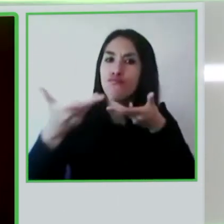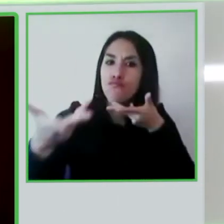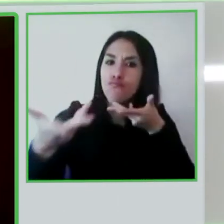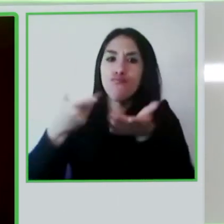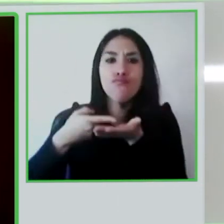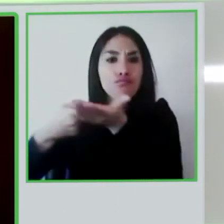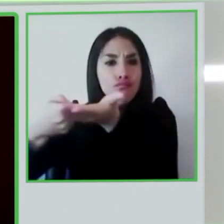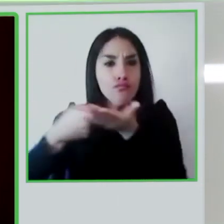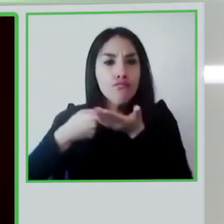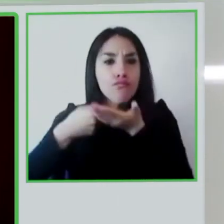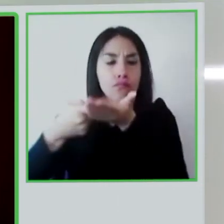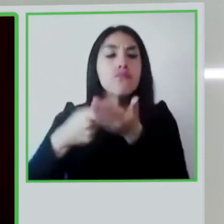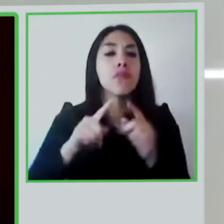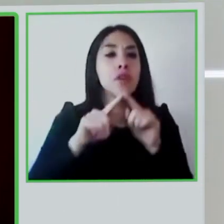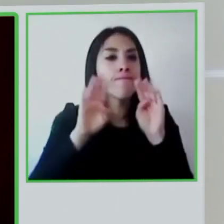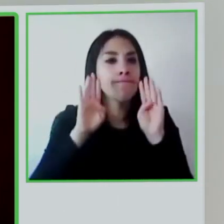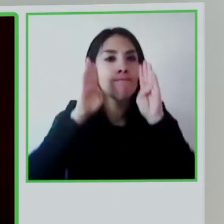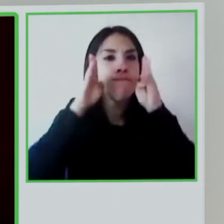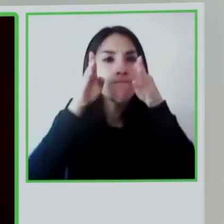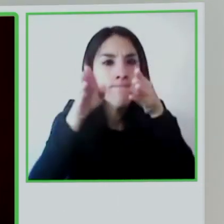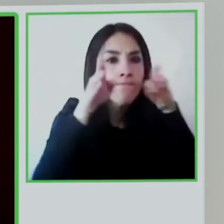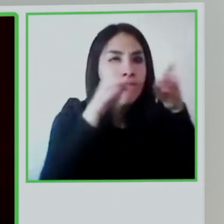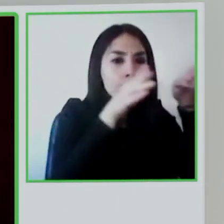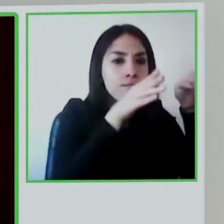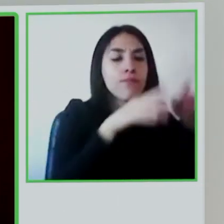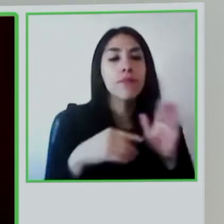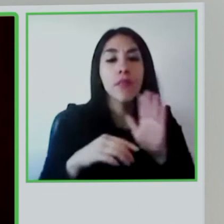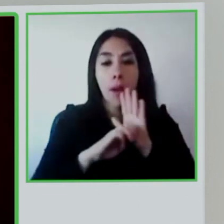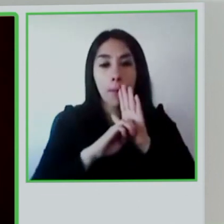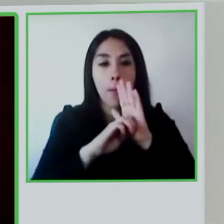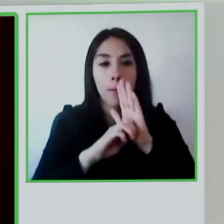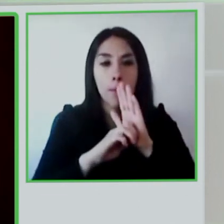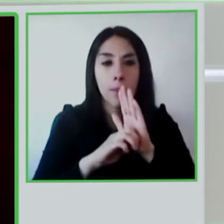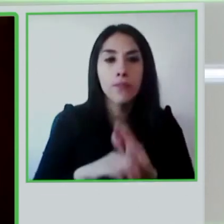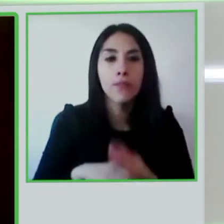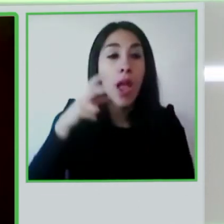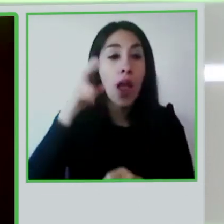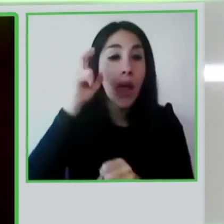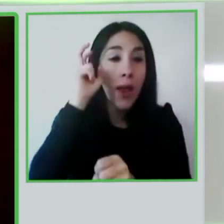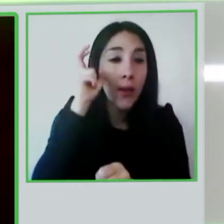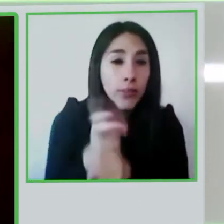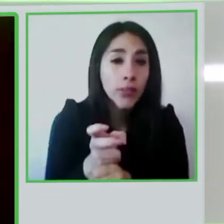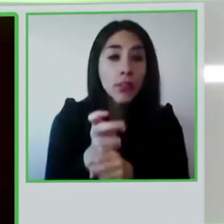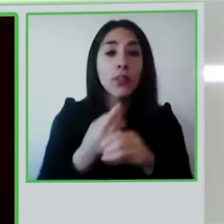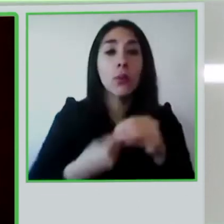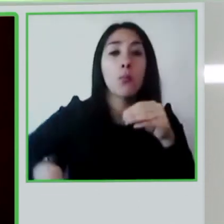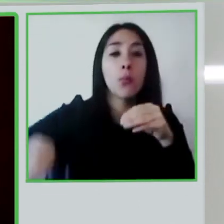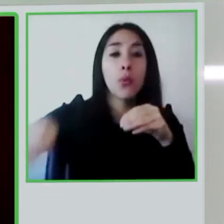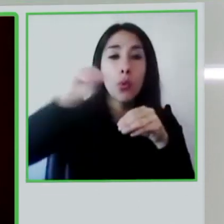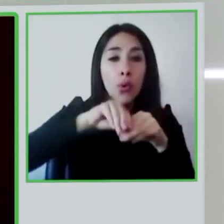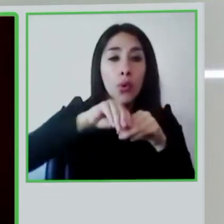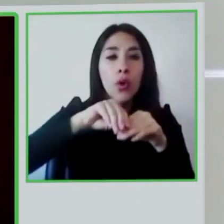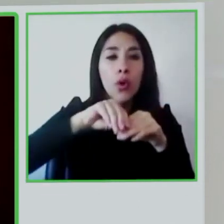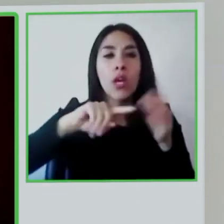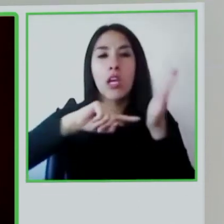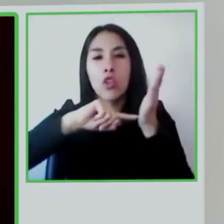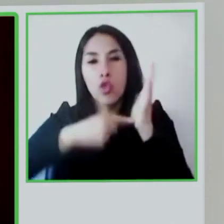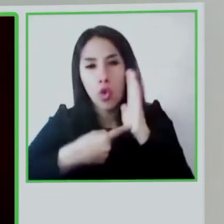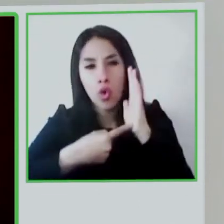to adapt technology so everyone can work at their best? For instance, there is a department